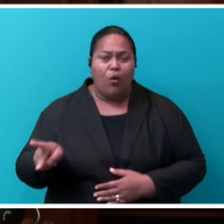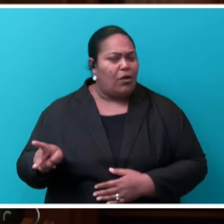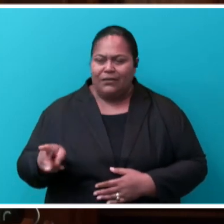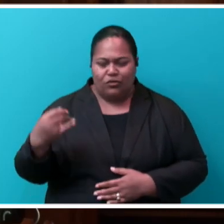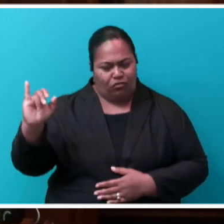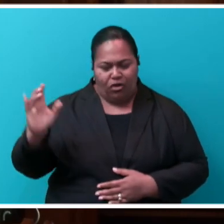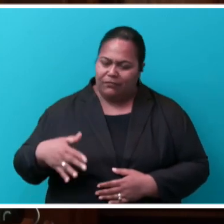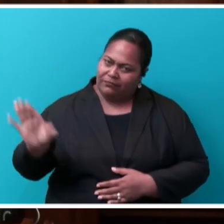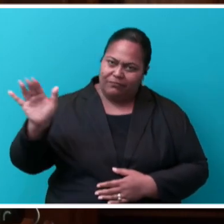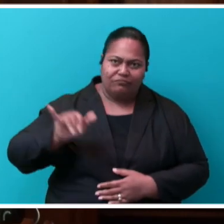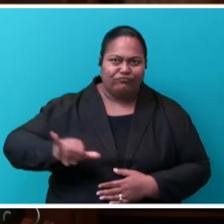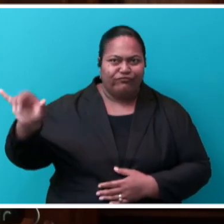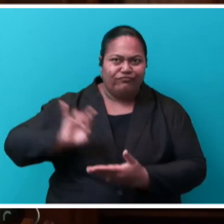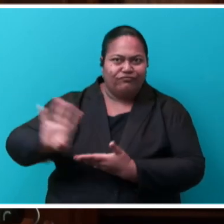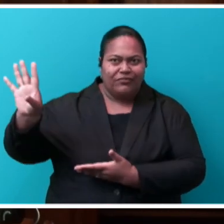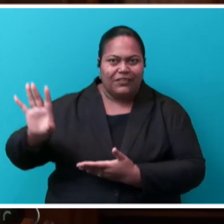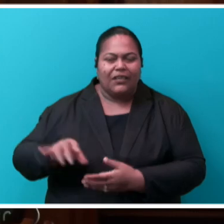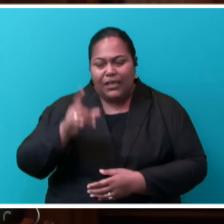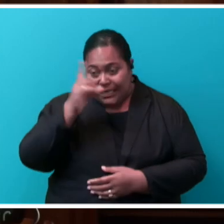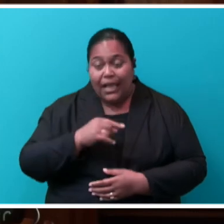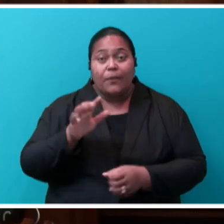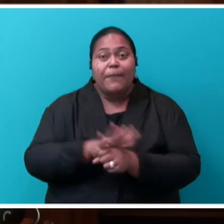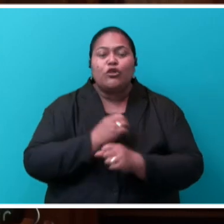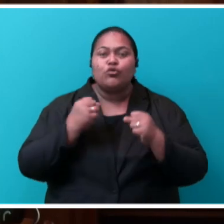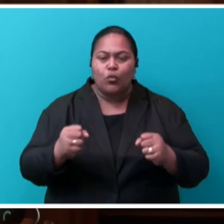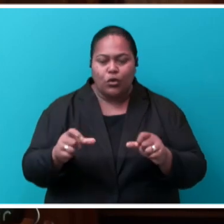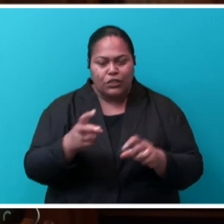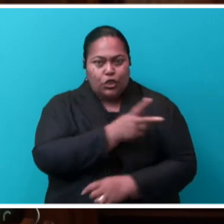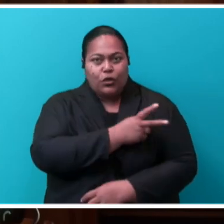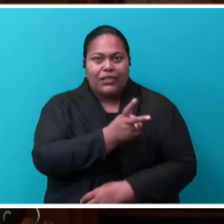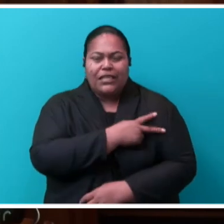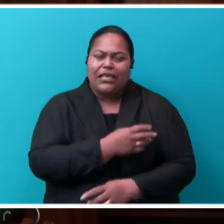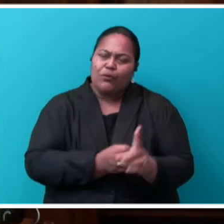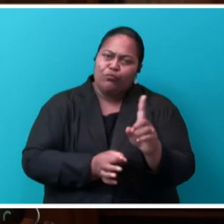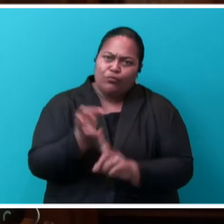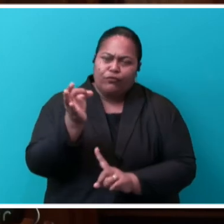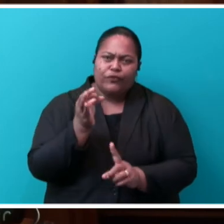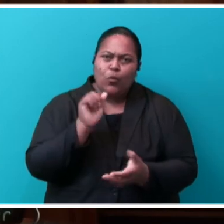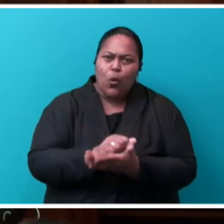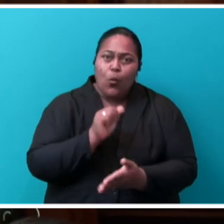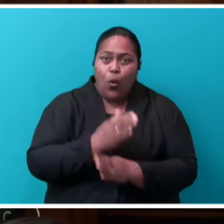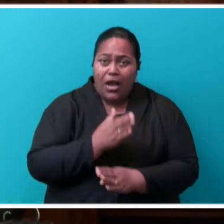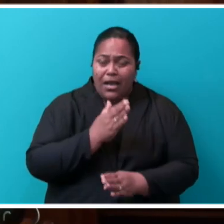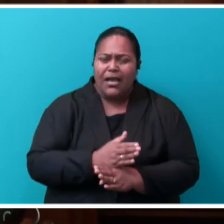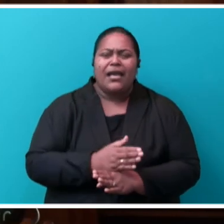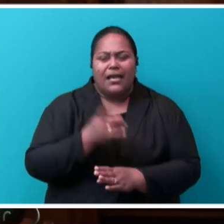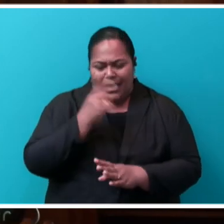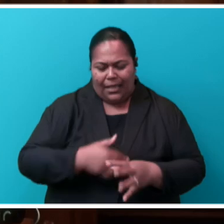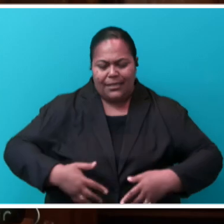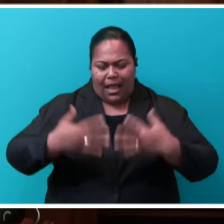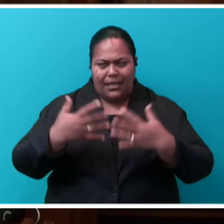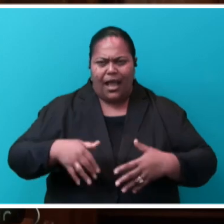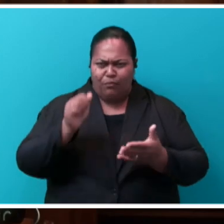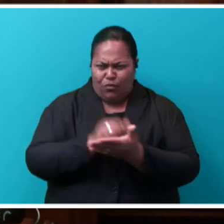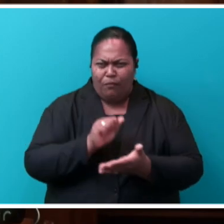approach strengthens security, improves efficiency, supports data-driven decisions,